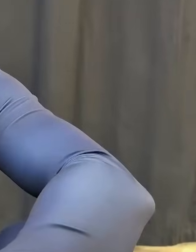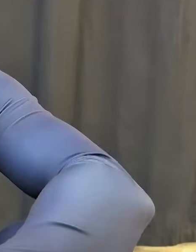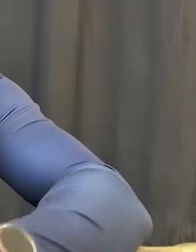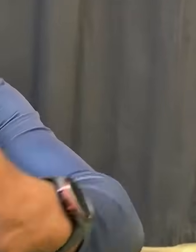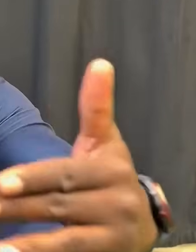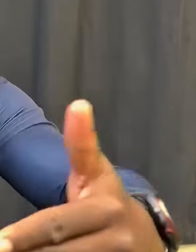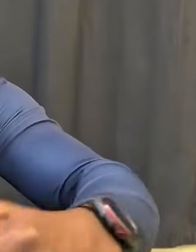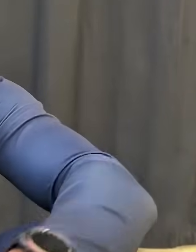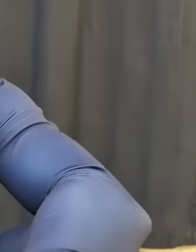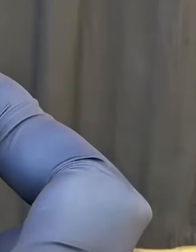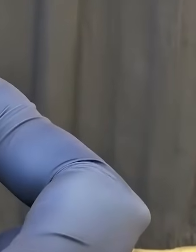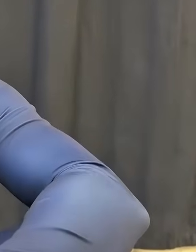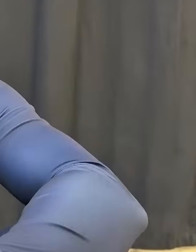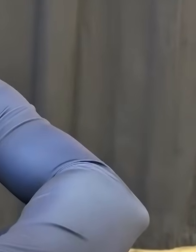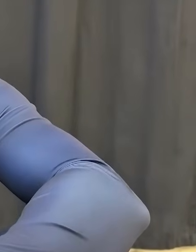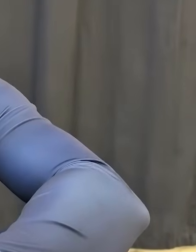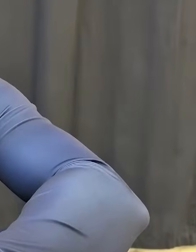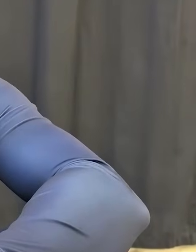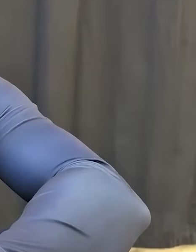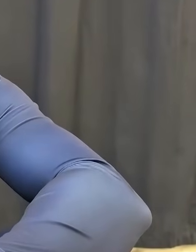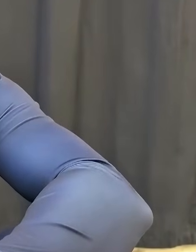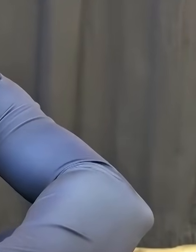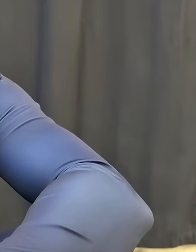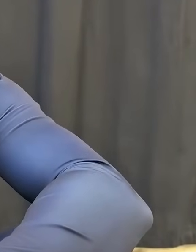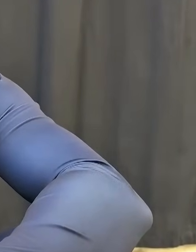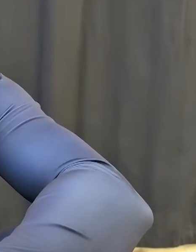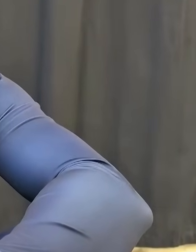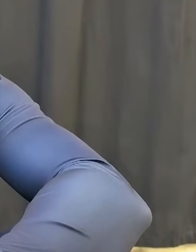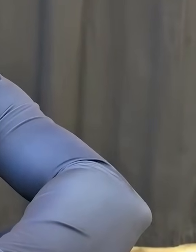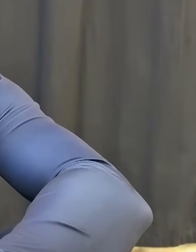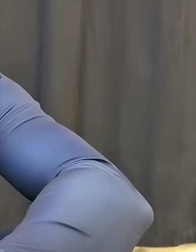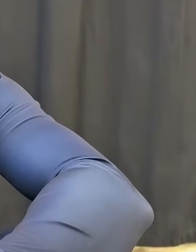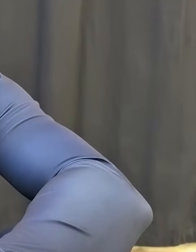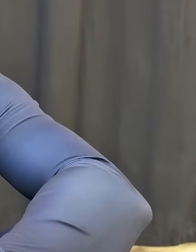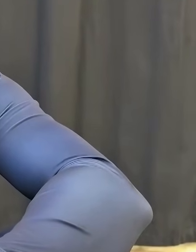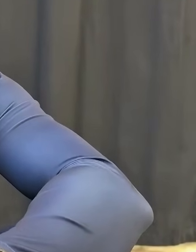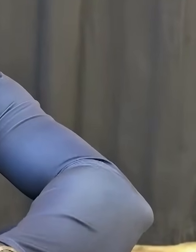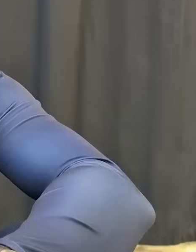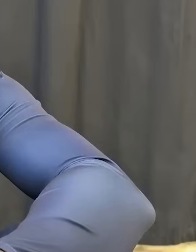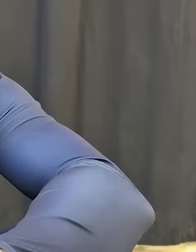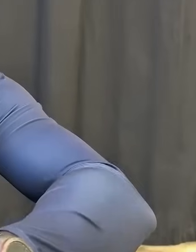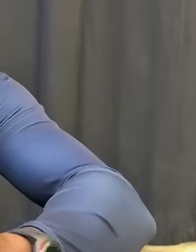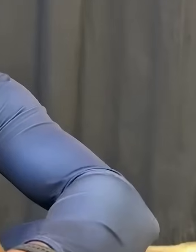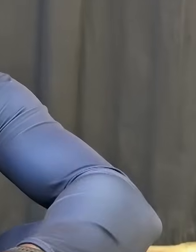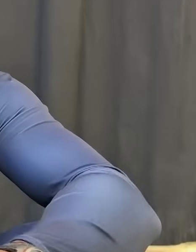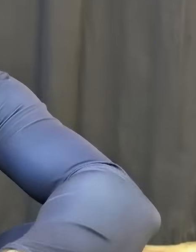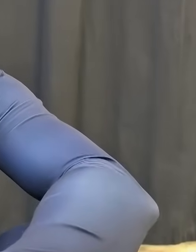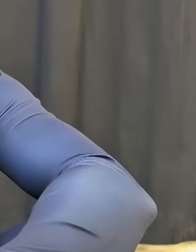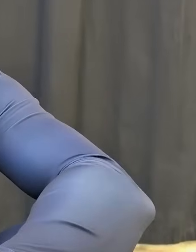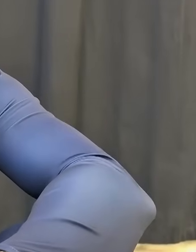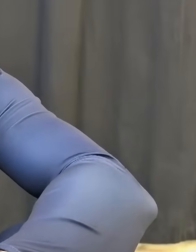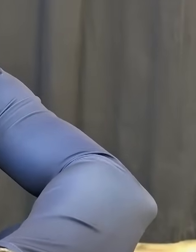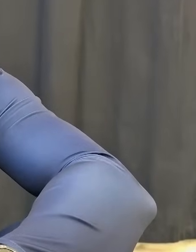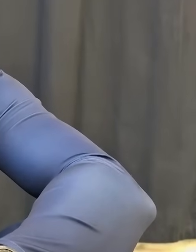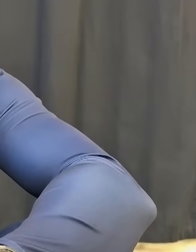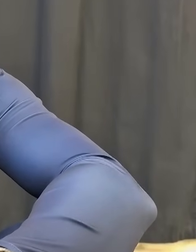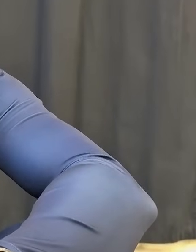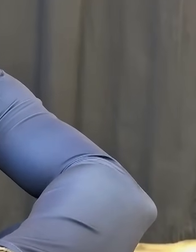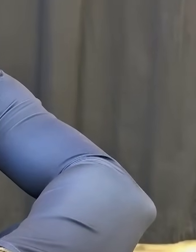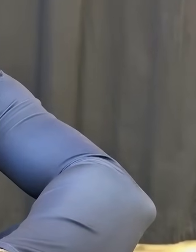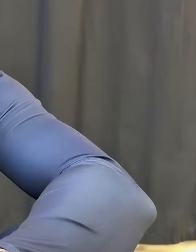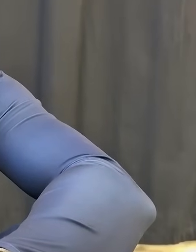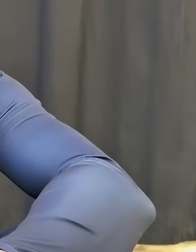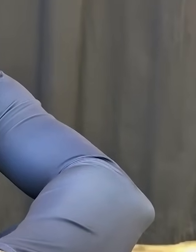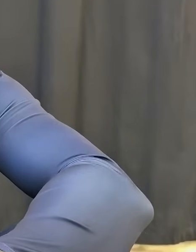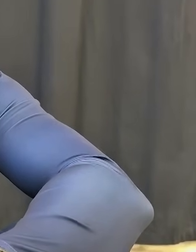work, and we are putting in the work. And yeah, we hold the trophy from winning the series at home,